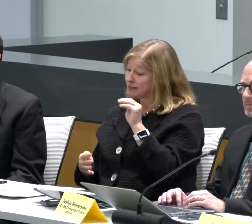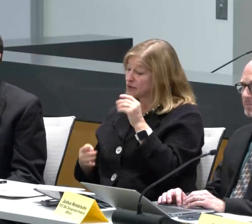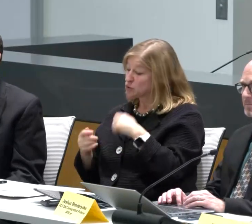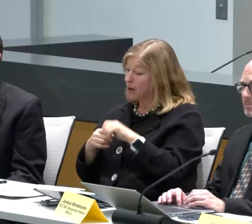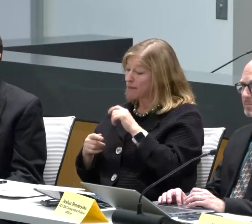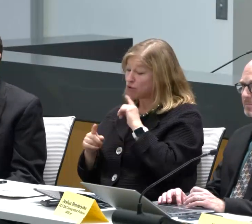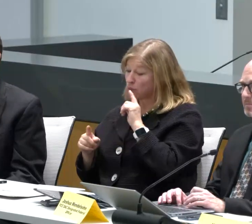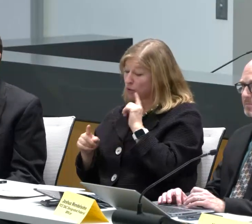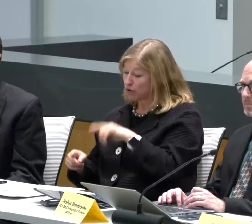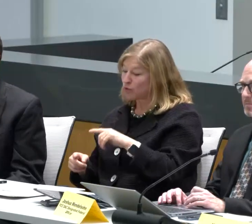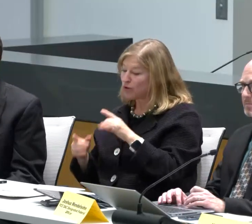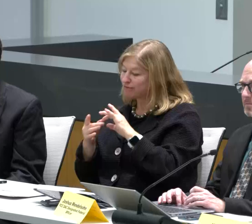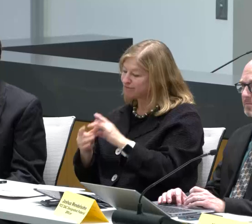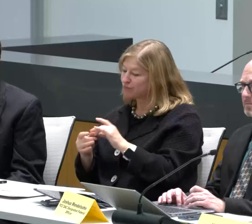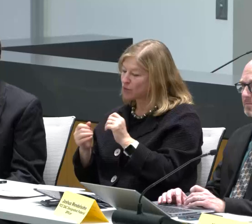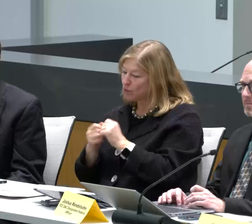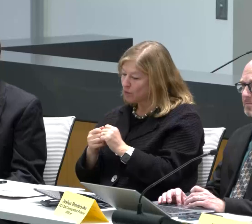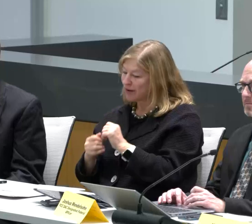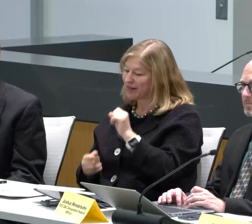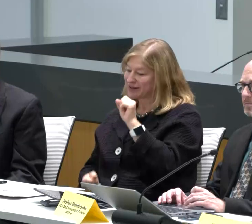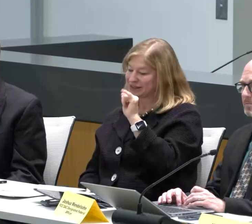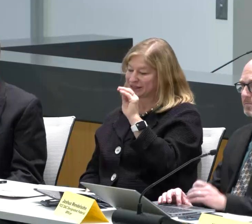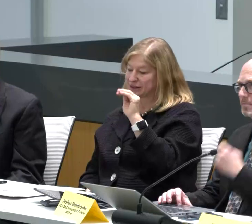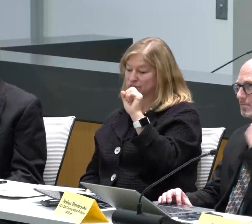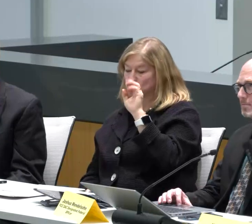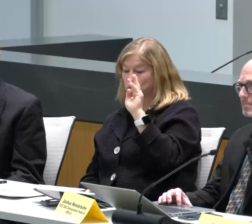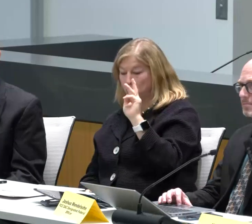the November 15th open meeting.